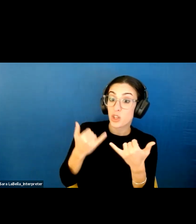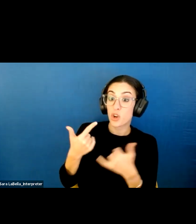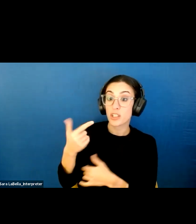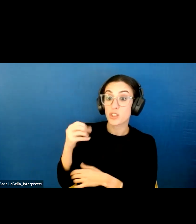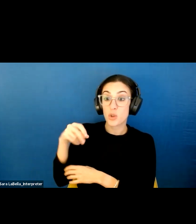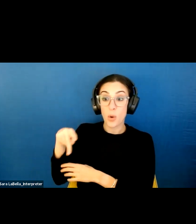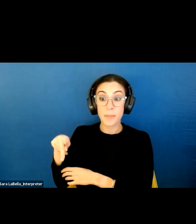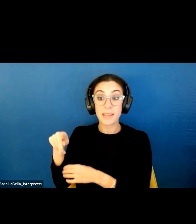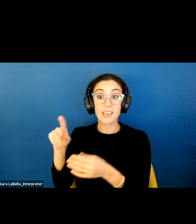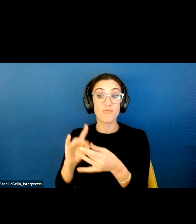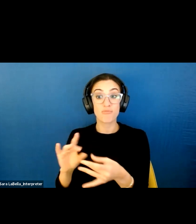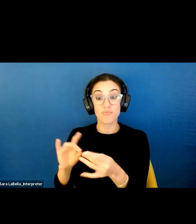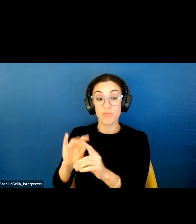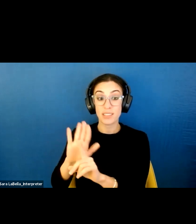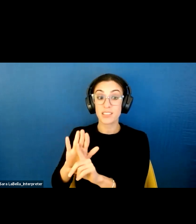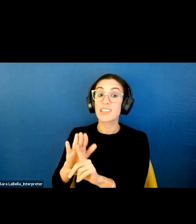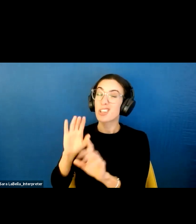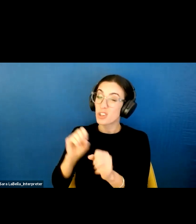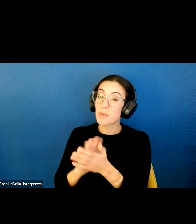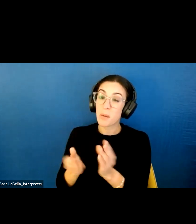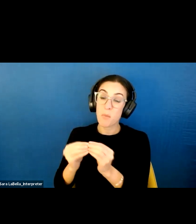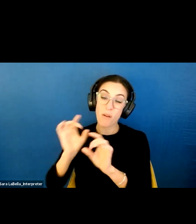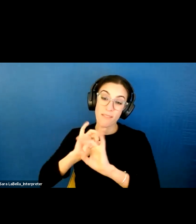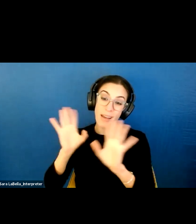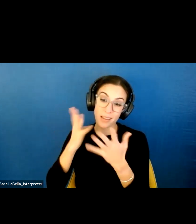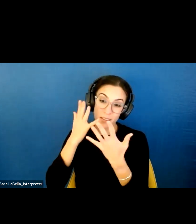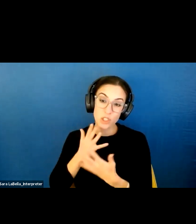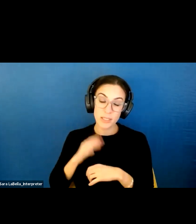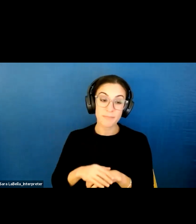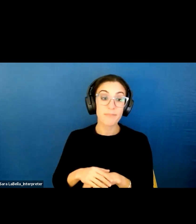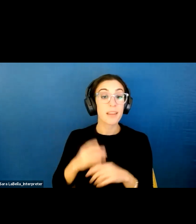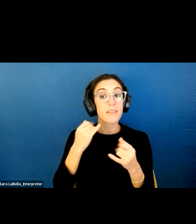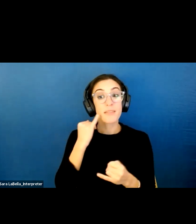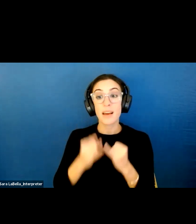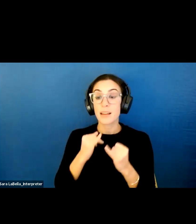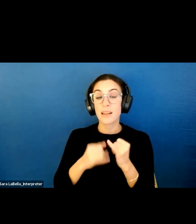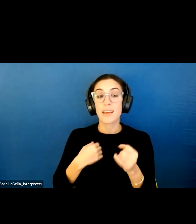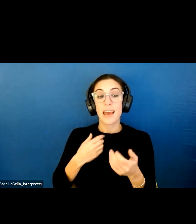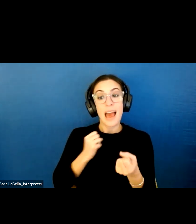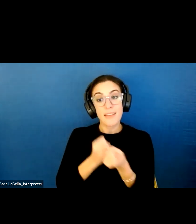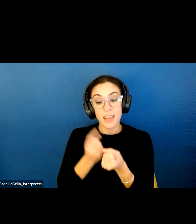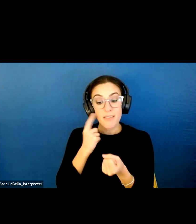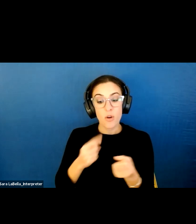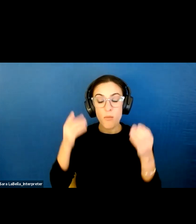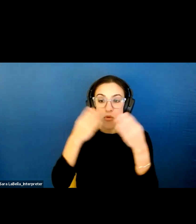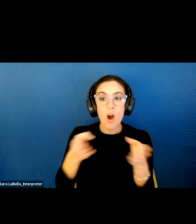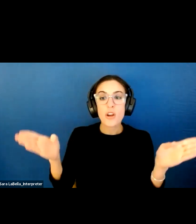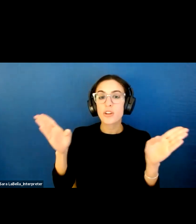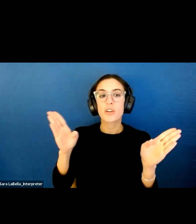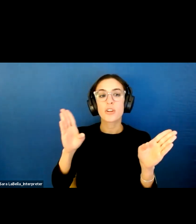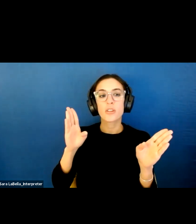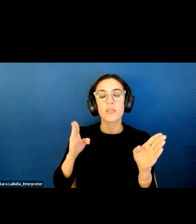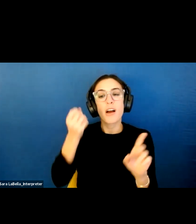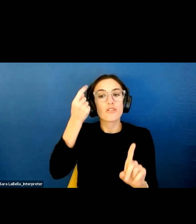violent, unfortunately. And finally, advocate for a broader and welcoming definition of who belongs in